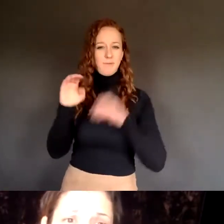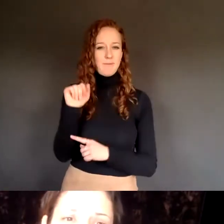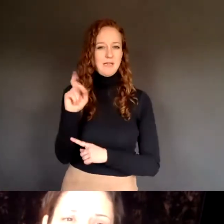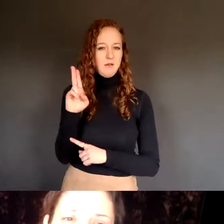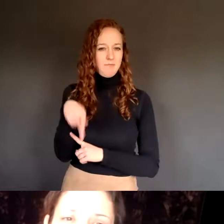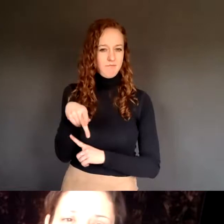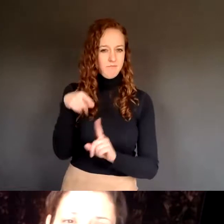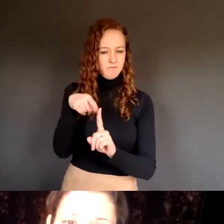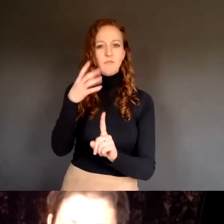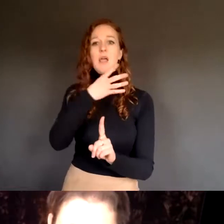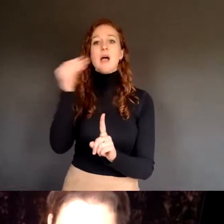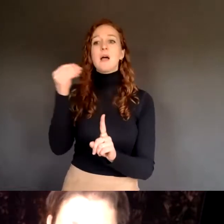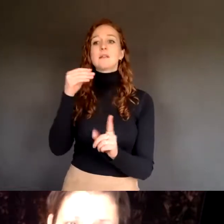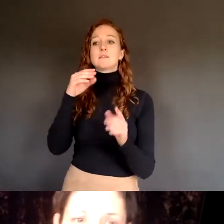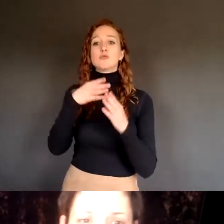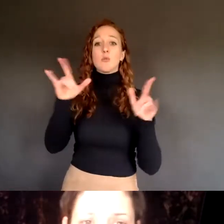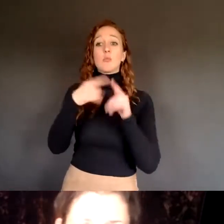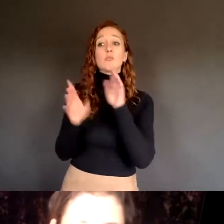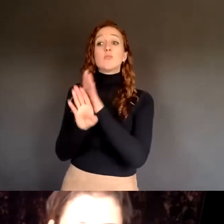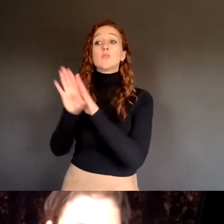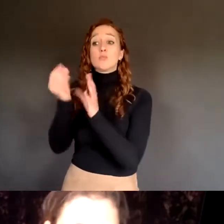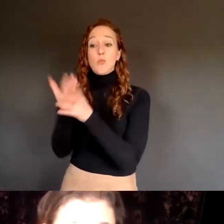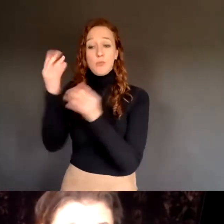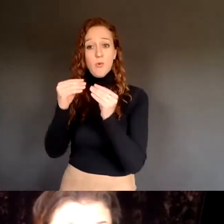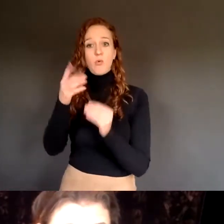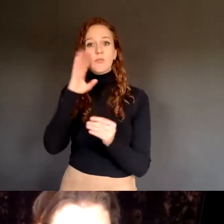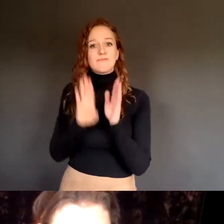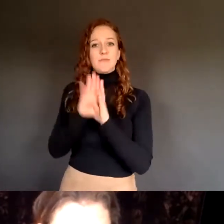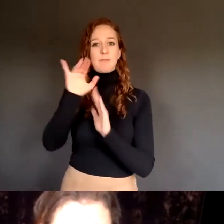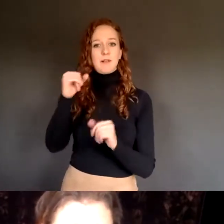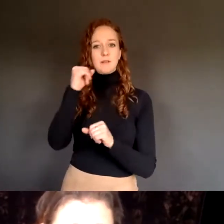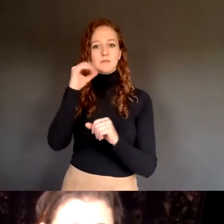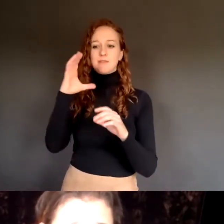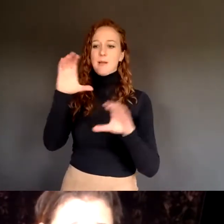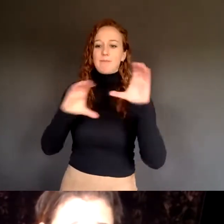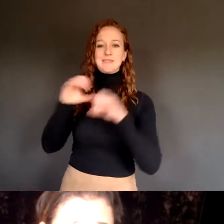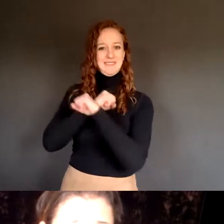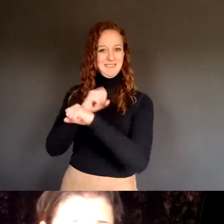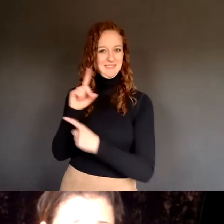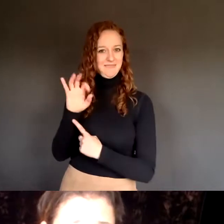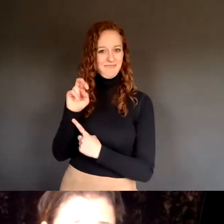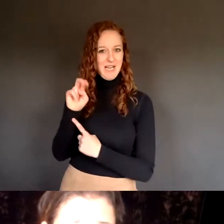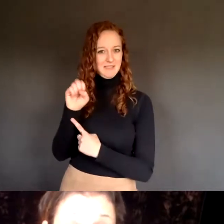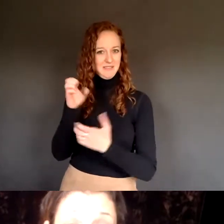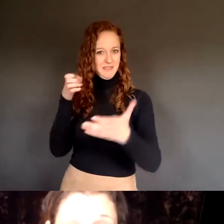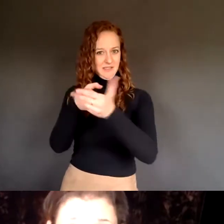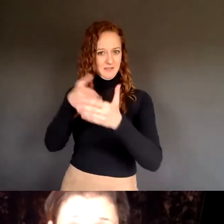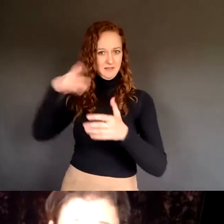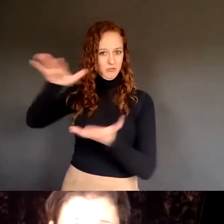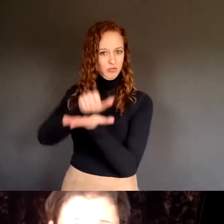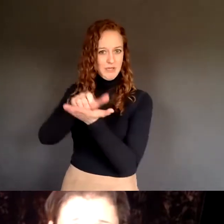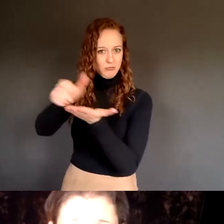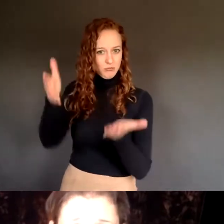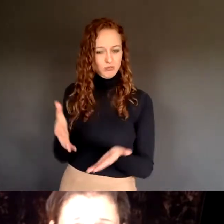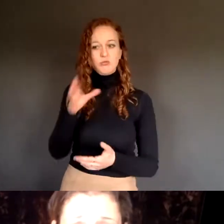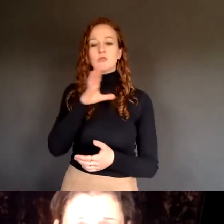that as adults grow bigger, they have a different phytological makeup. So basically, they're developing chemical